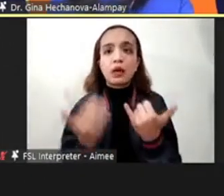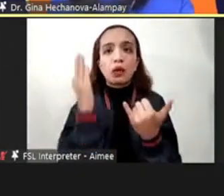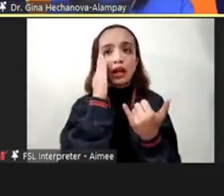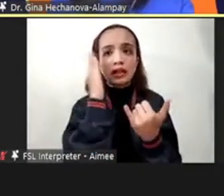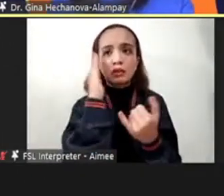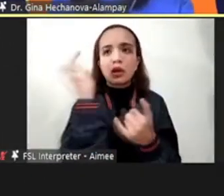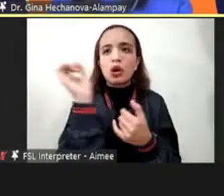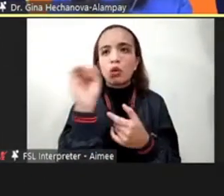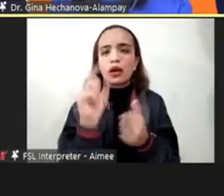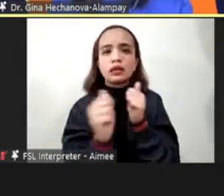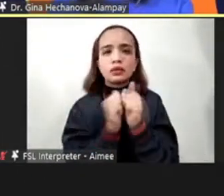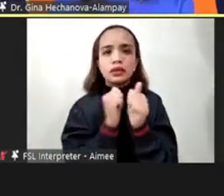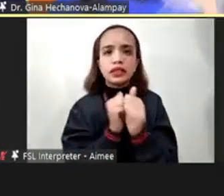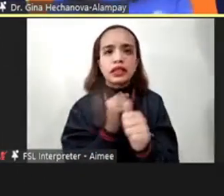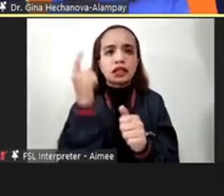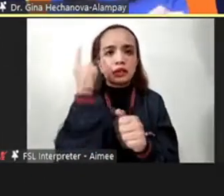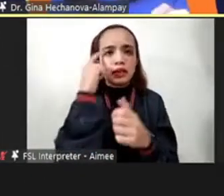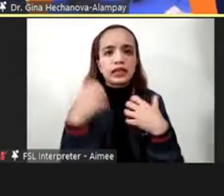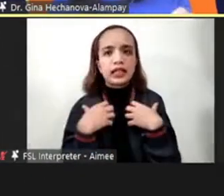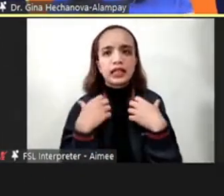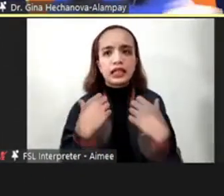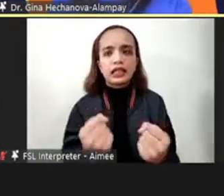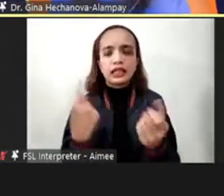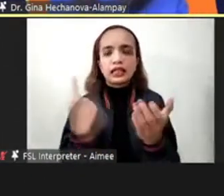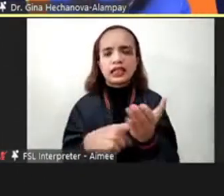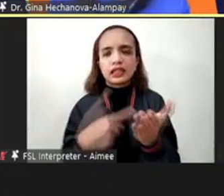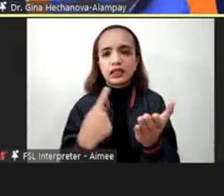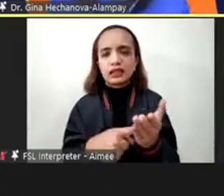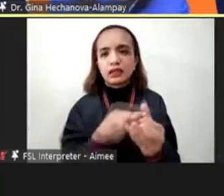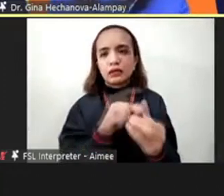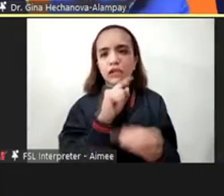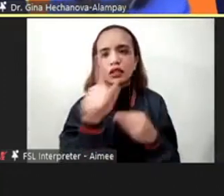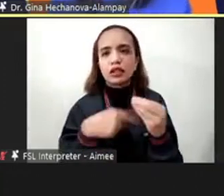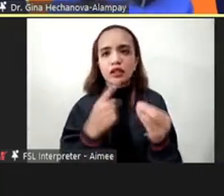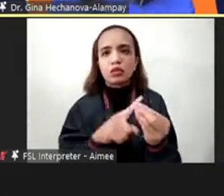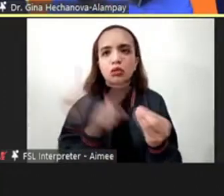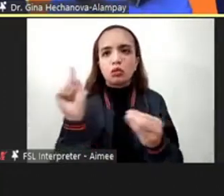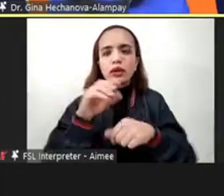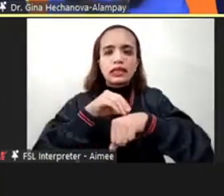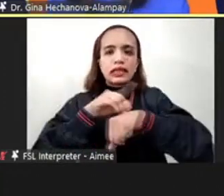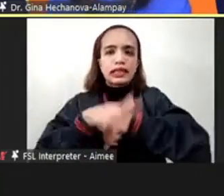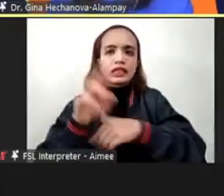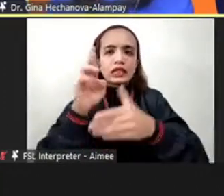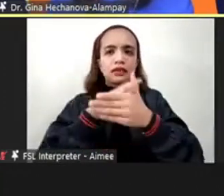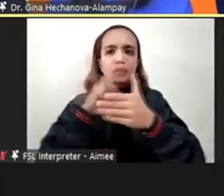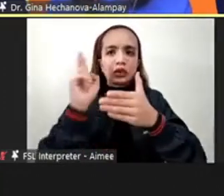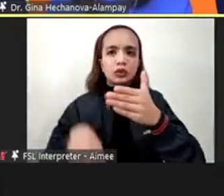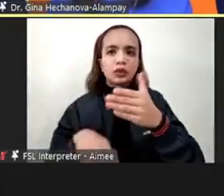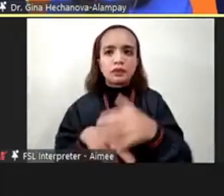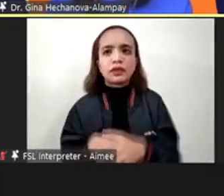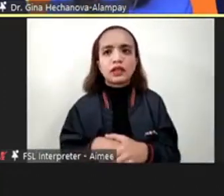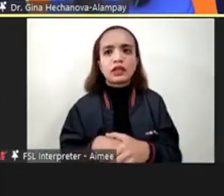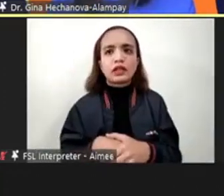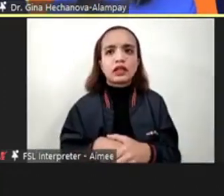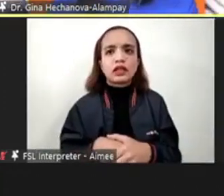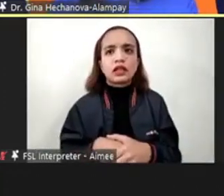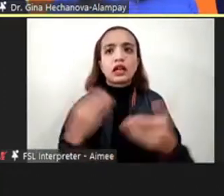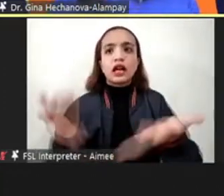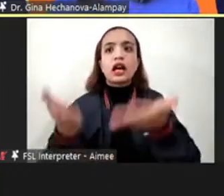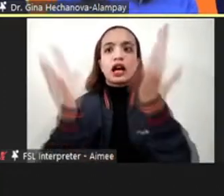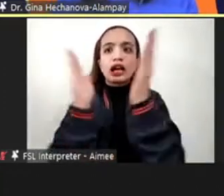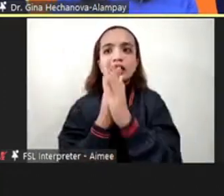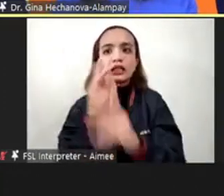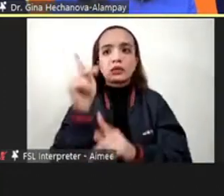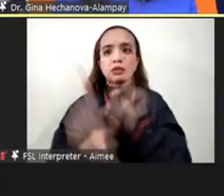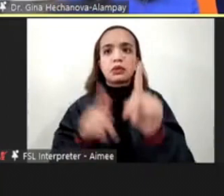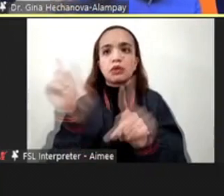mental health outcome. Let's talk about what affects those outcomes. In our study, we asked people what